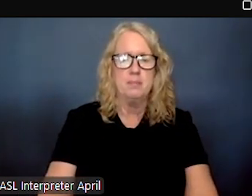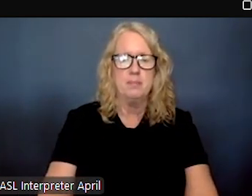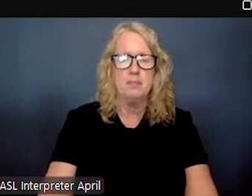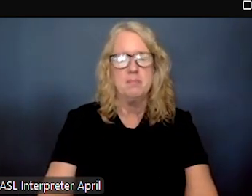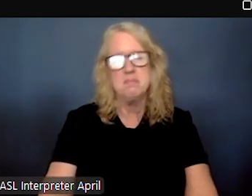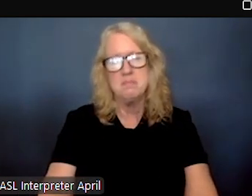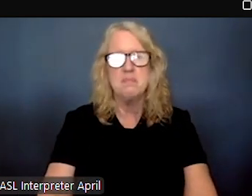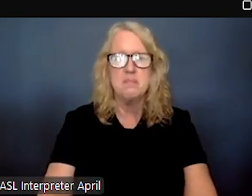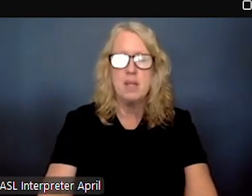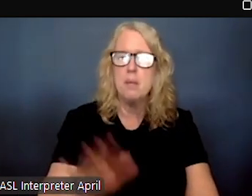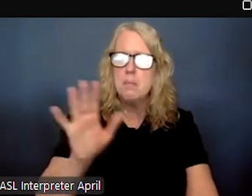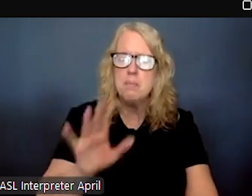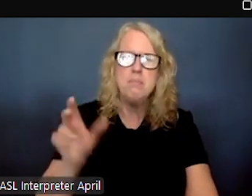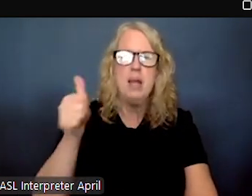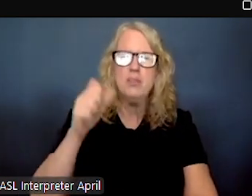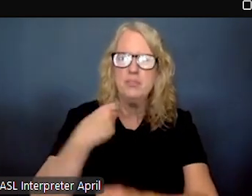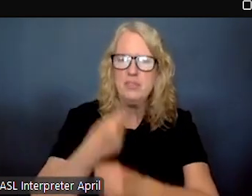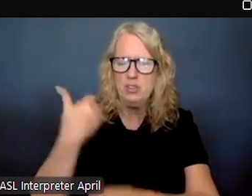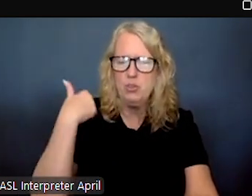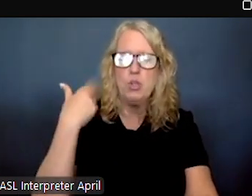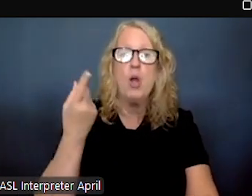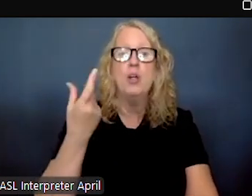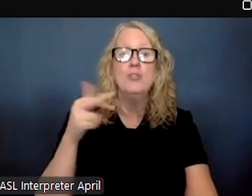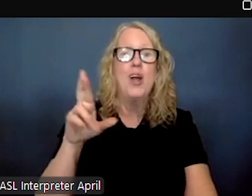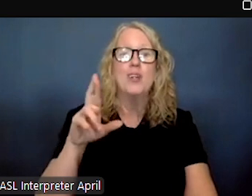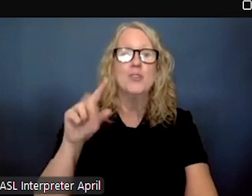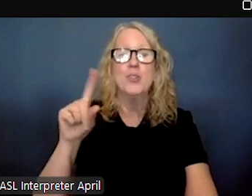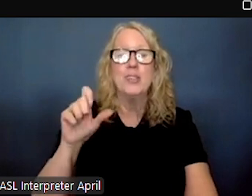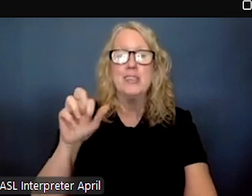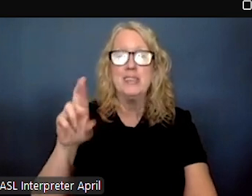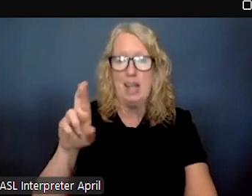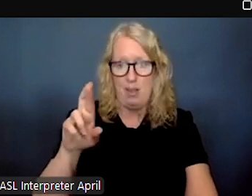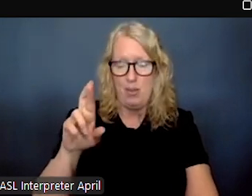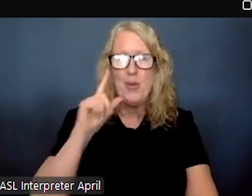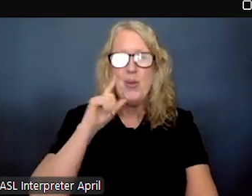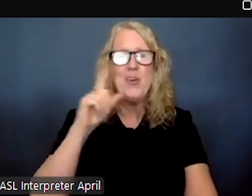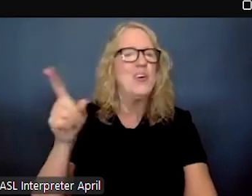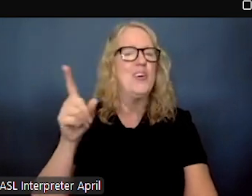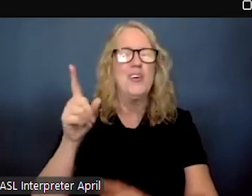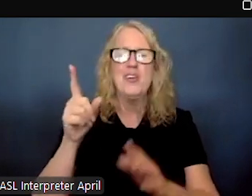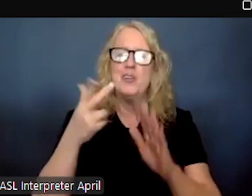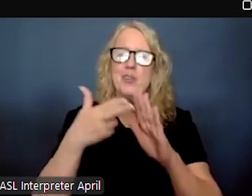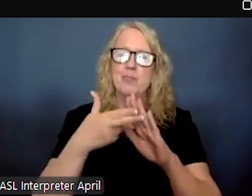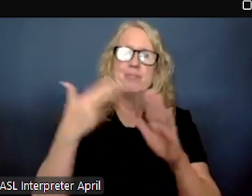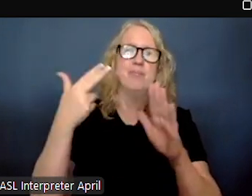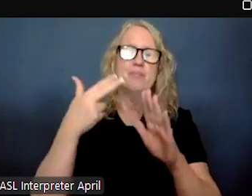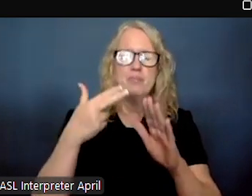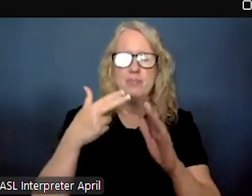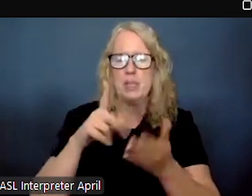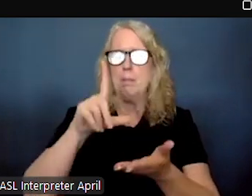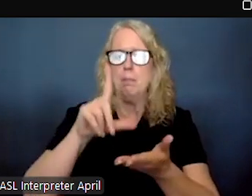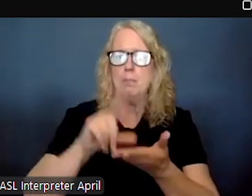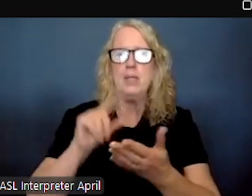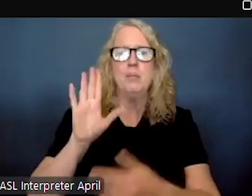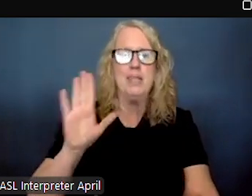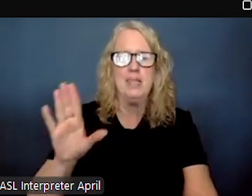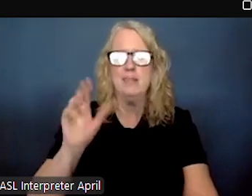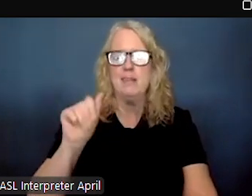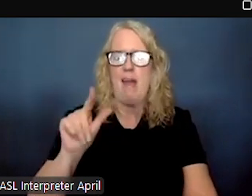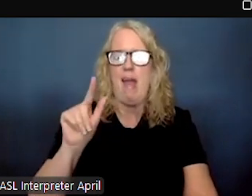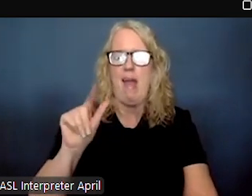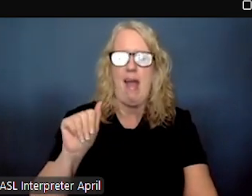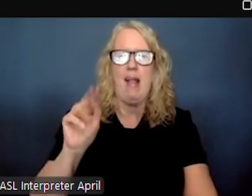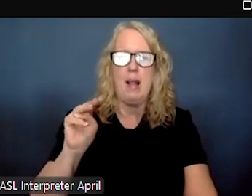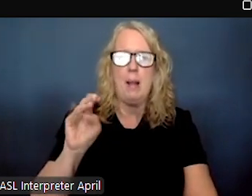decade ago, uh, Dr. Zeller coined and published his Alameda model, which